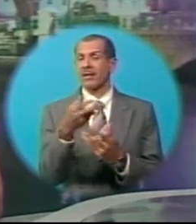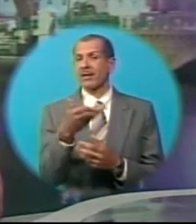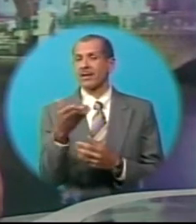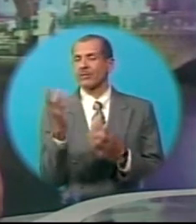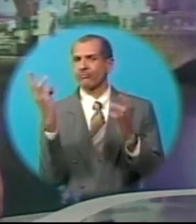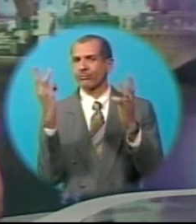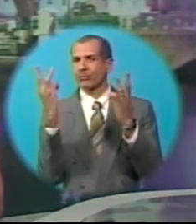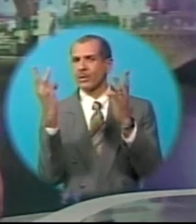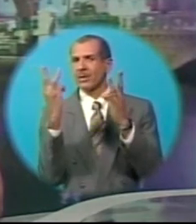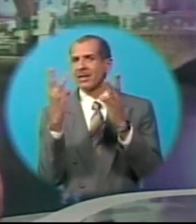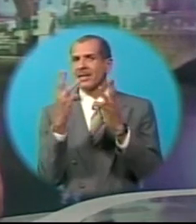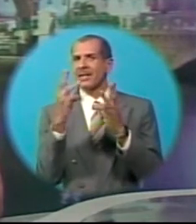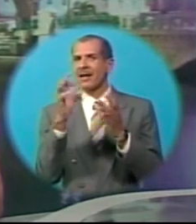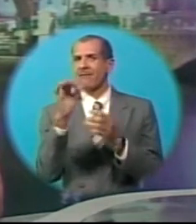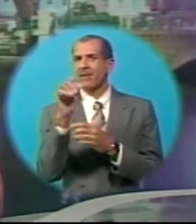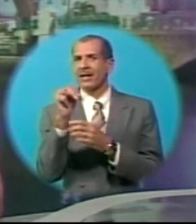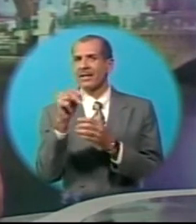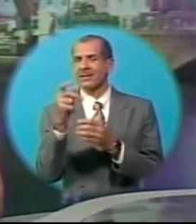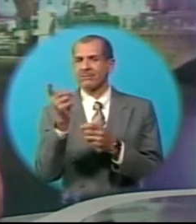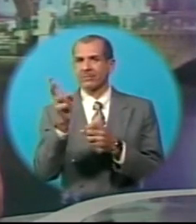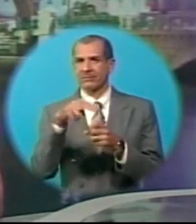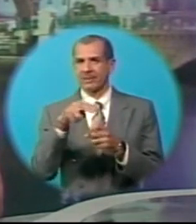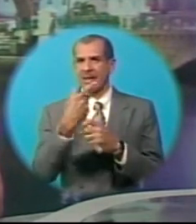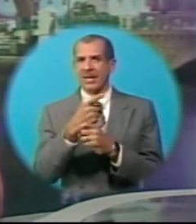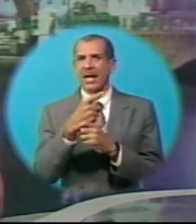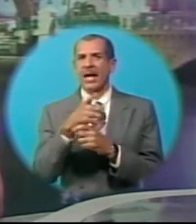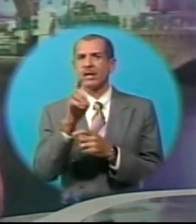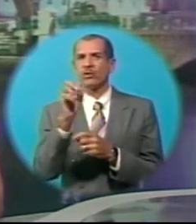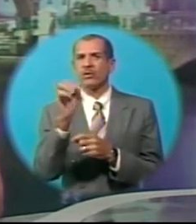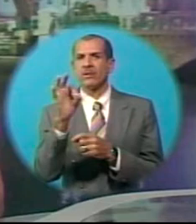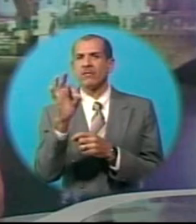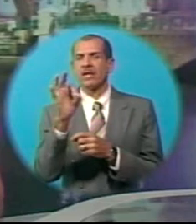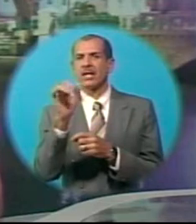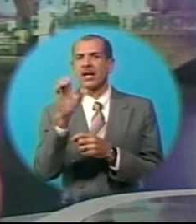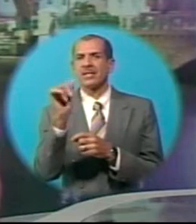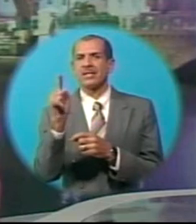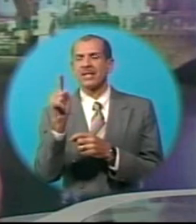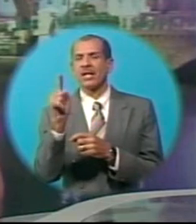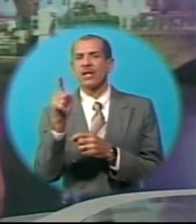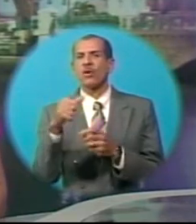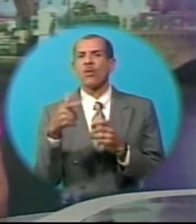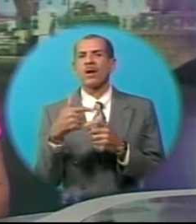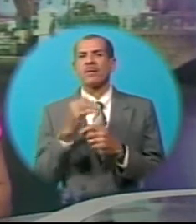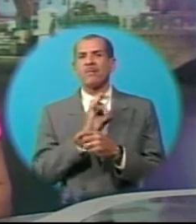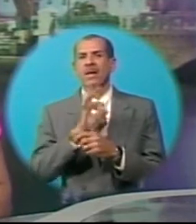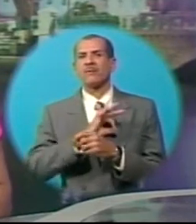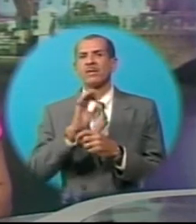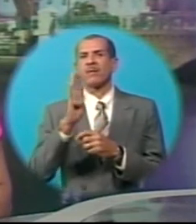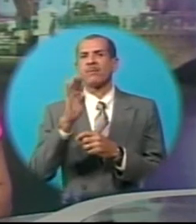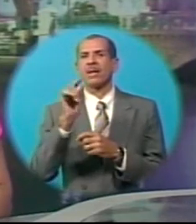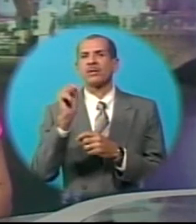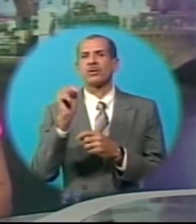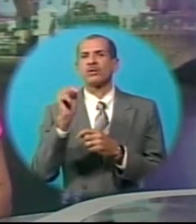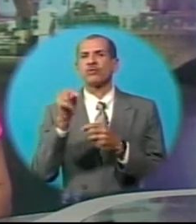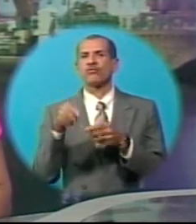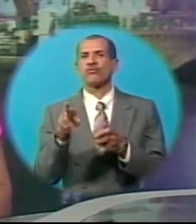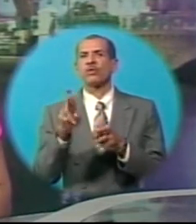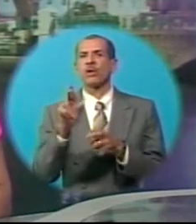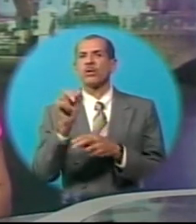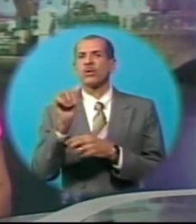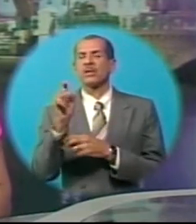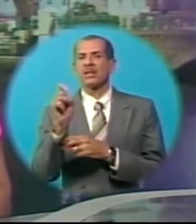the fines imposed, access to duty-free concessions, and PSV operators want a return of the Baxter's Road route. On the